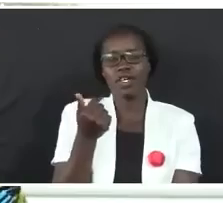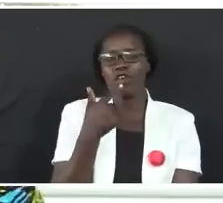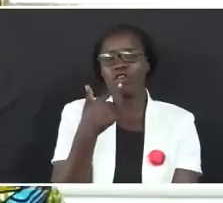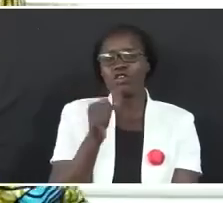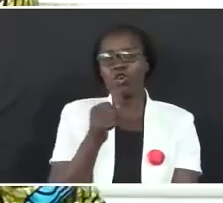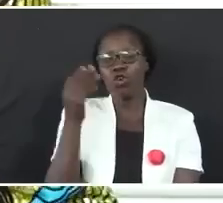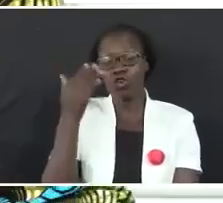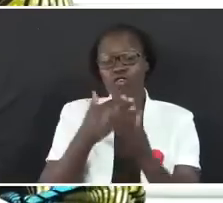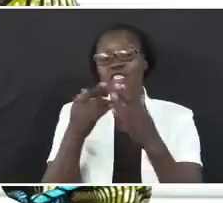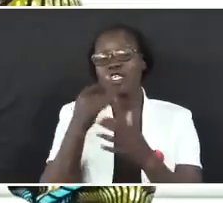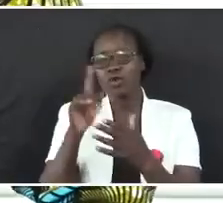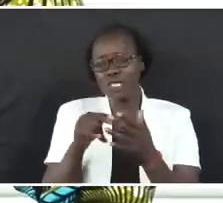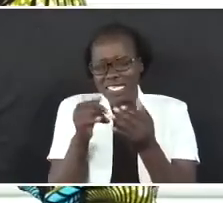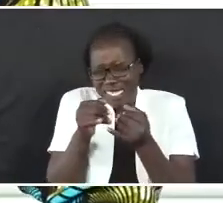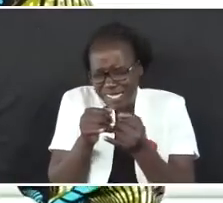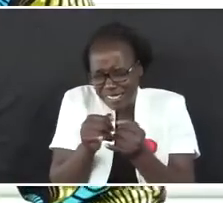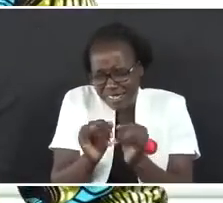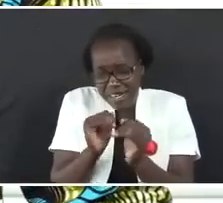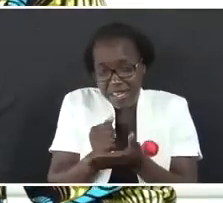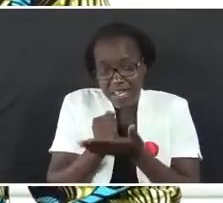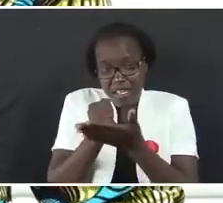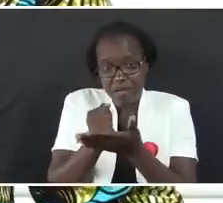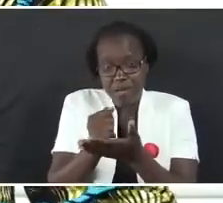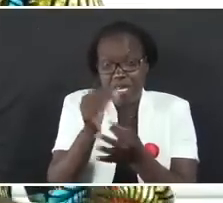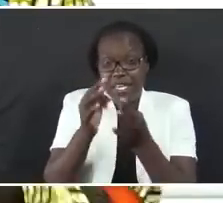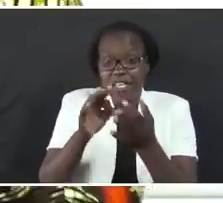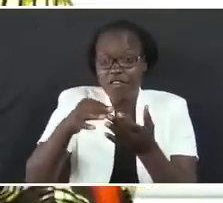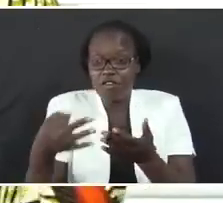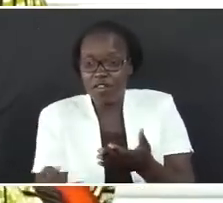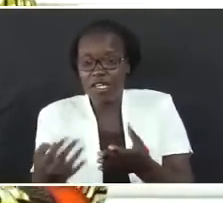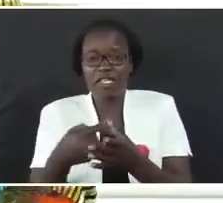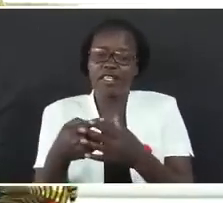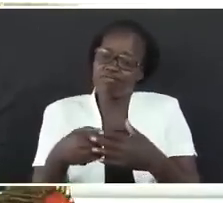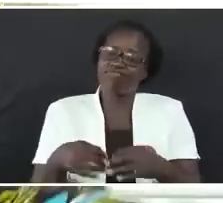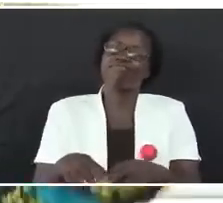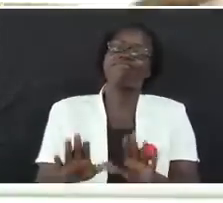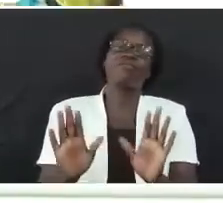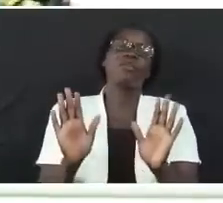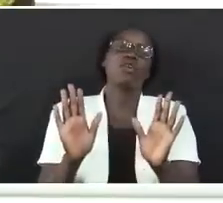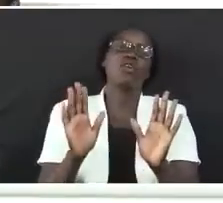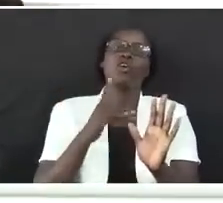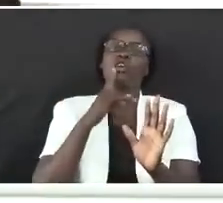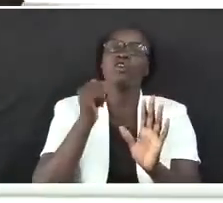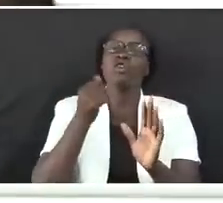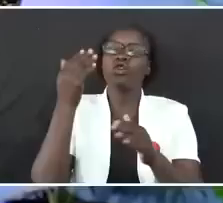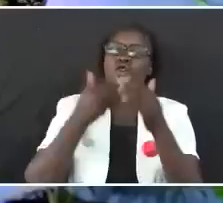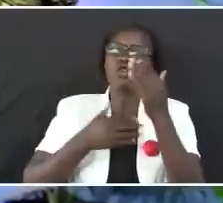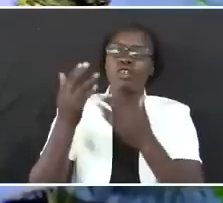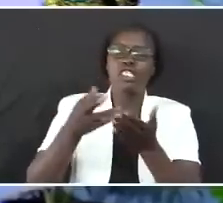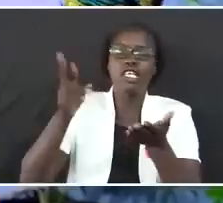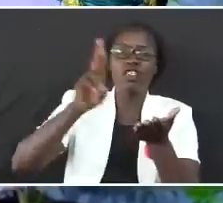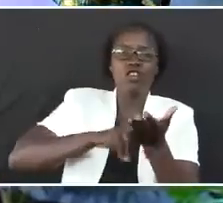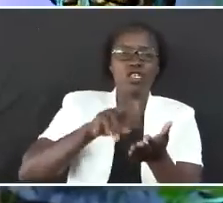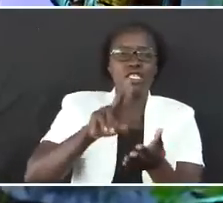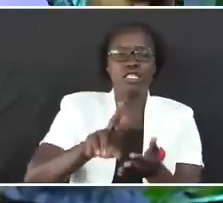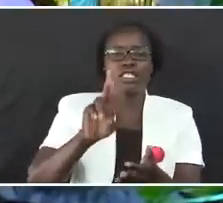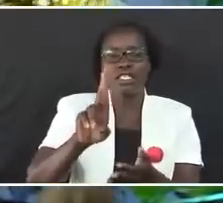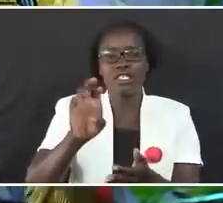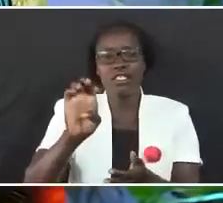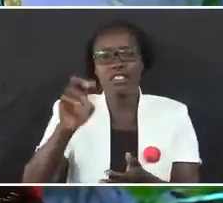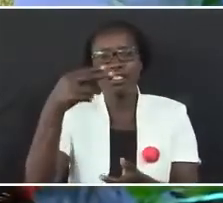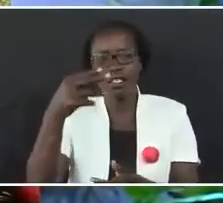So the university said, let us try help him. If it fails, then we can let him go. So the university is the one that enrolled him in that